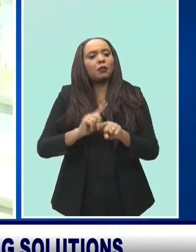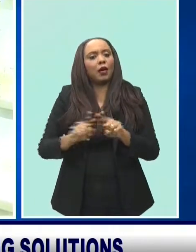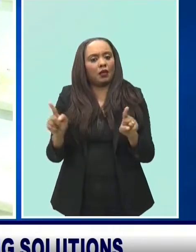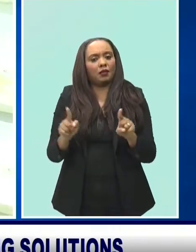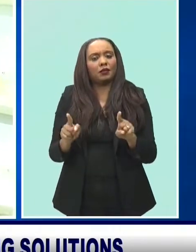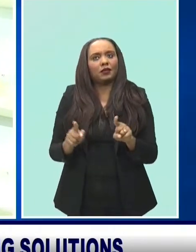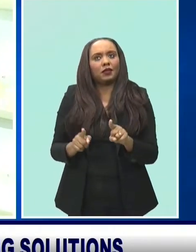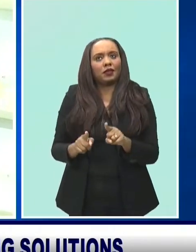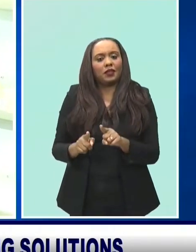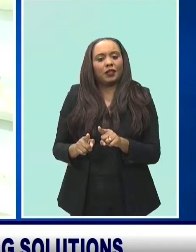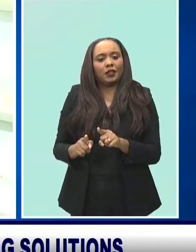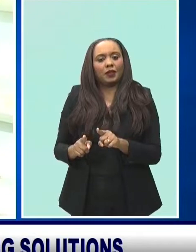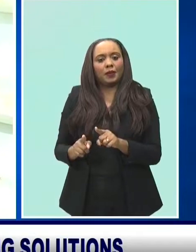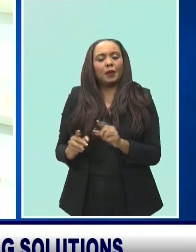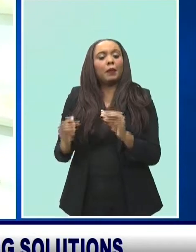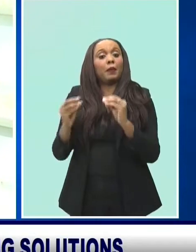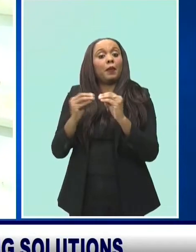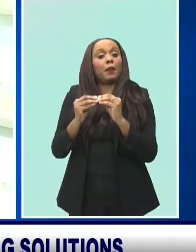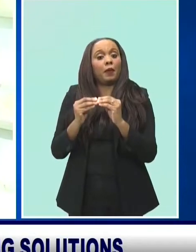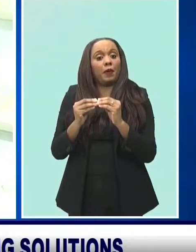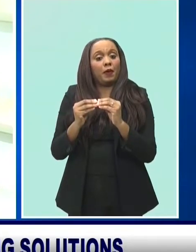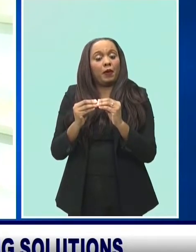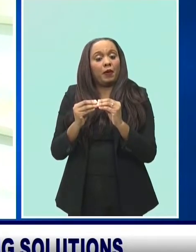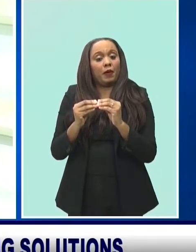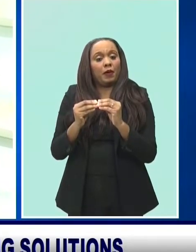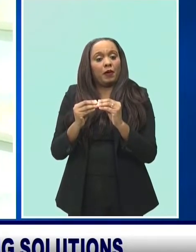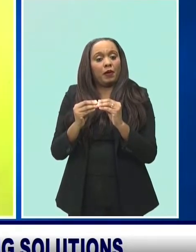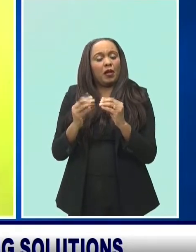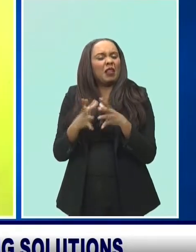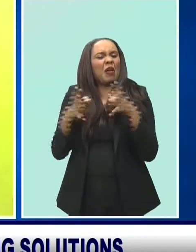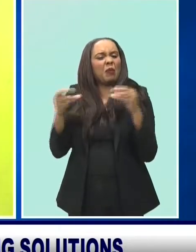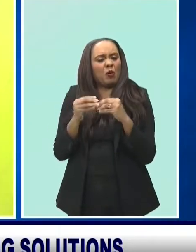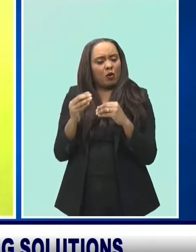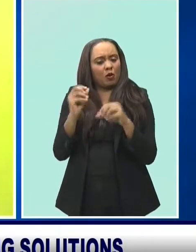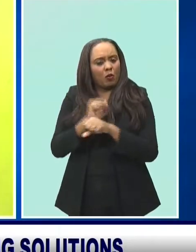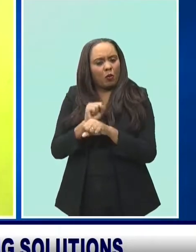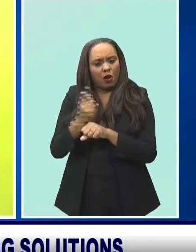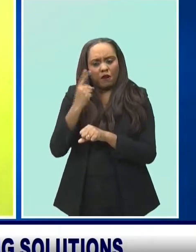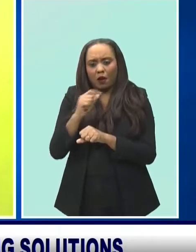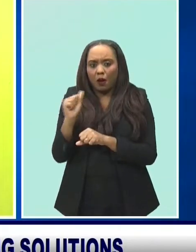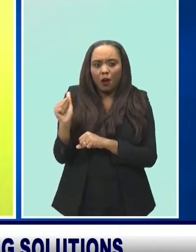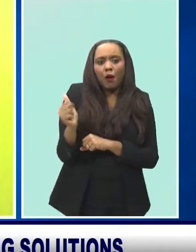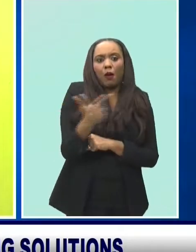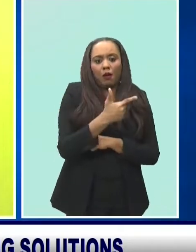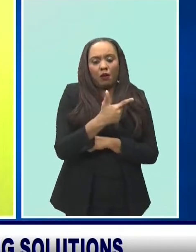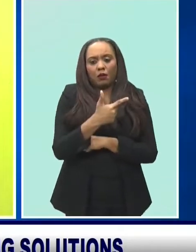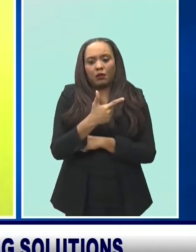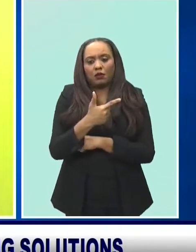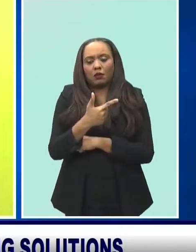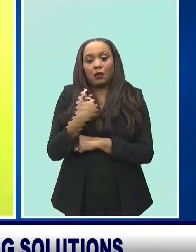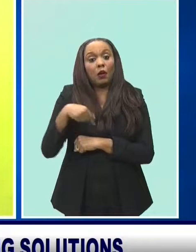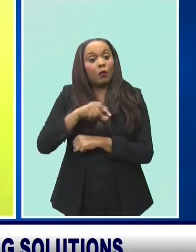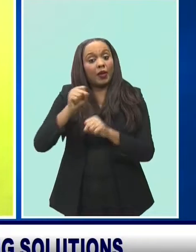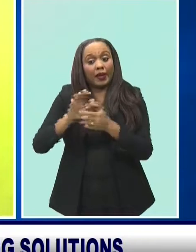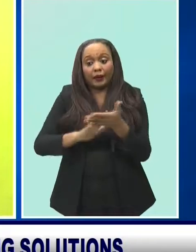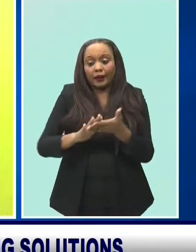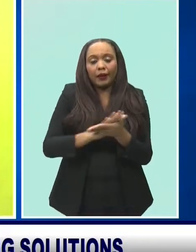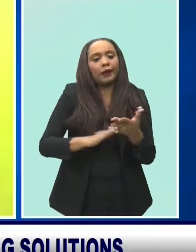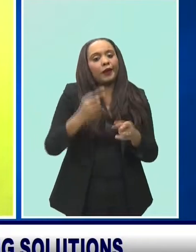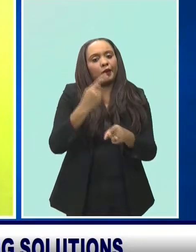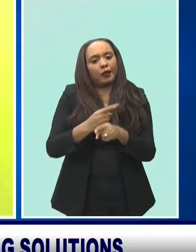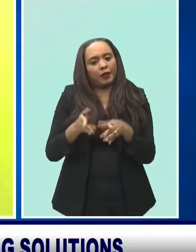Baptiste says there is more than enough work to go around. We can all get together and we can do this thing the right way. That